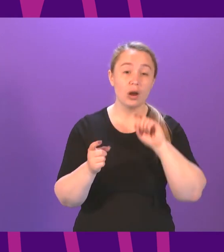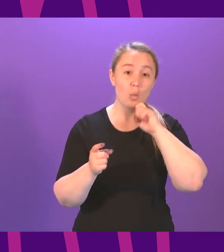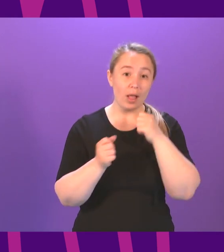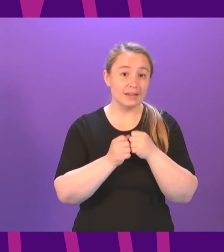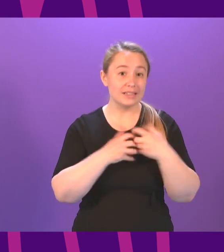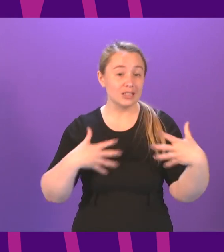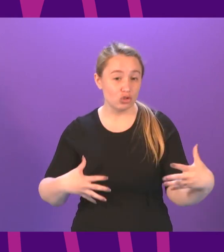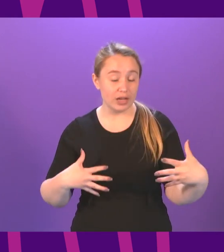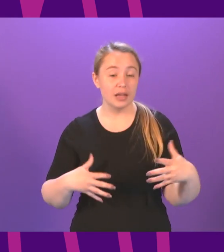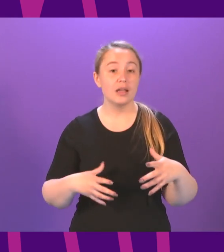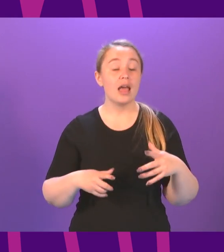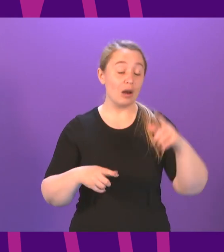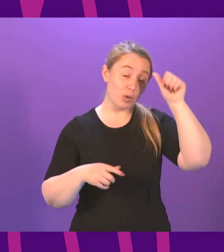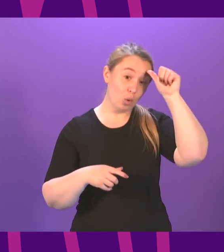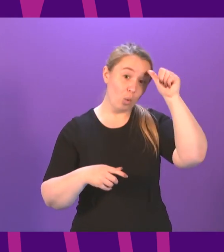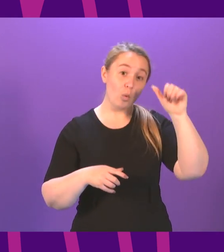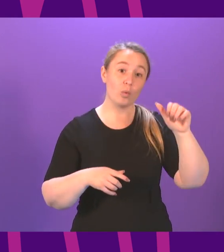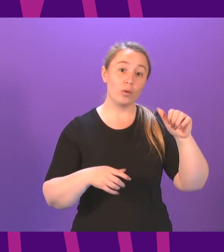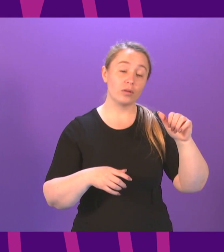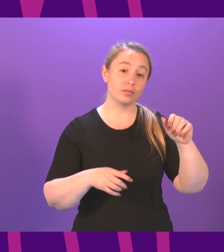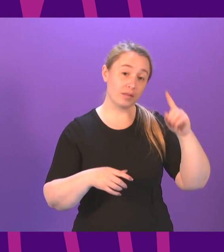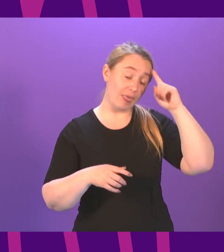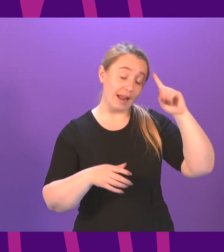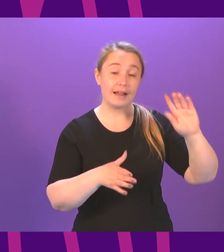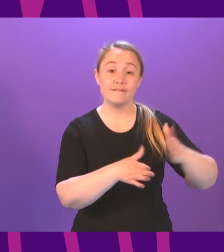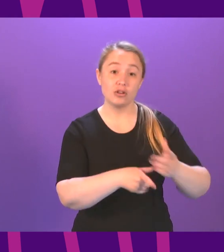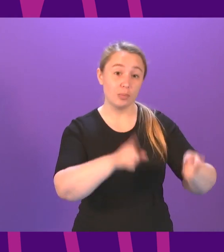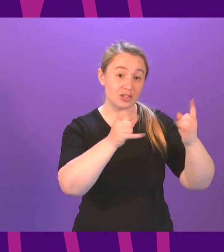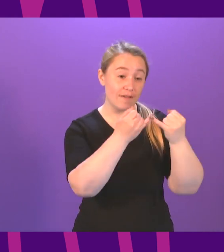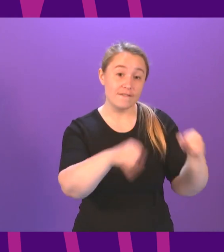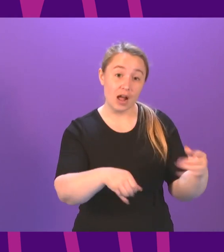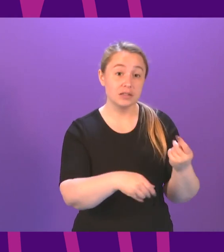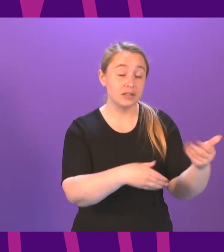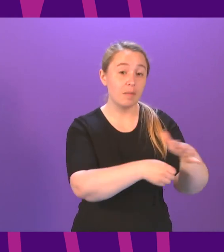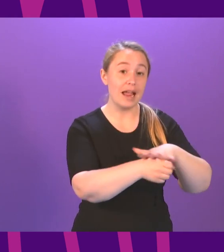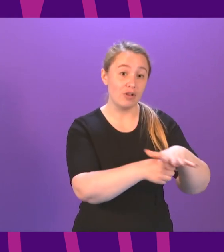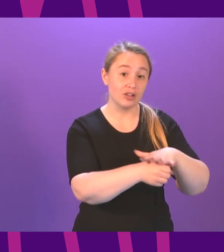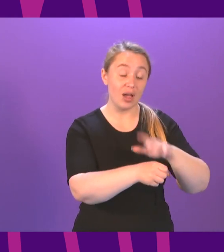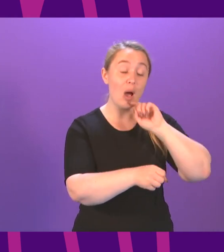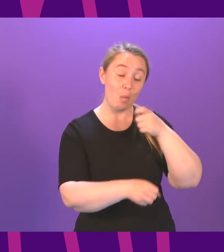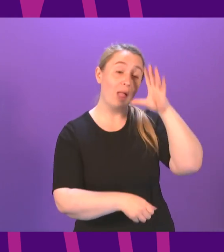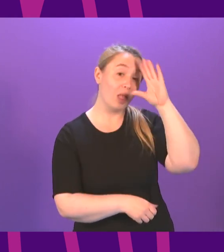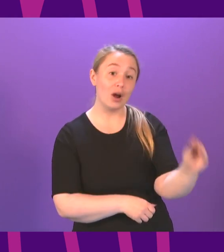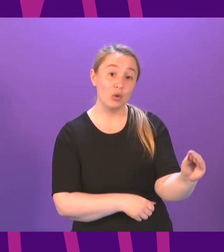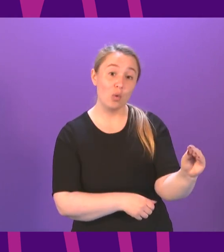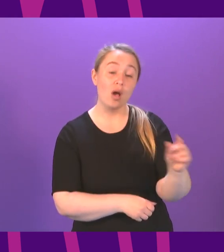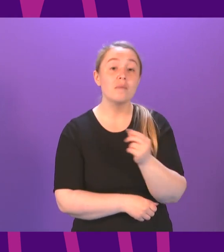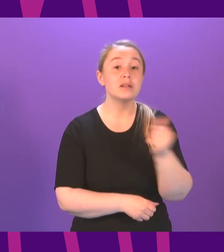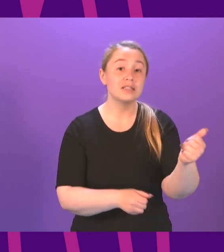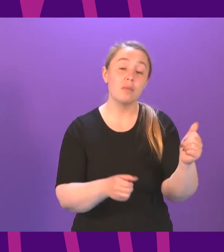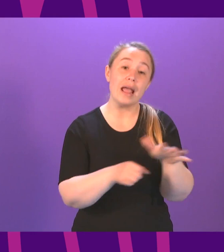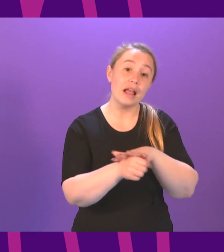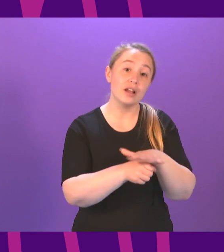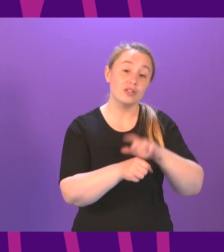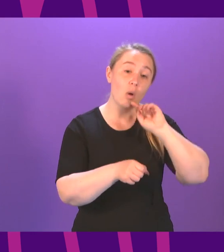has failed, and we will not be afraid to say so. But there will also be areas where the First Minister and I agree, and I